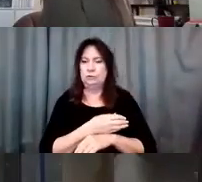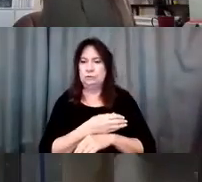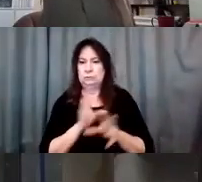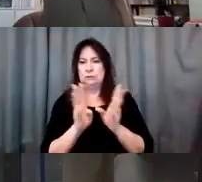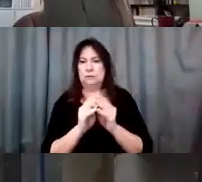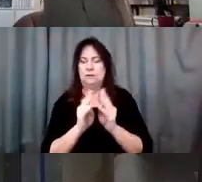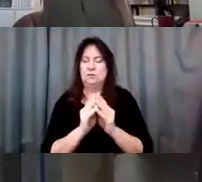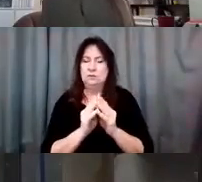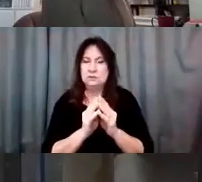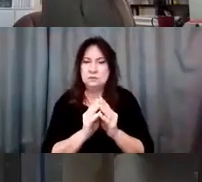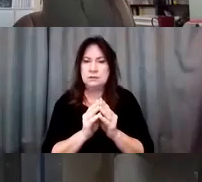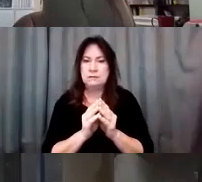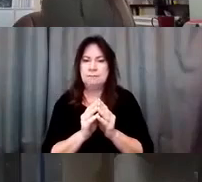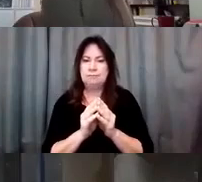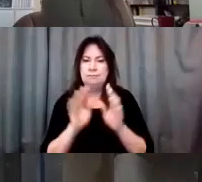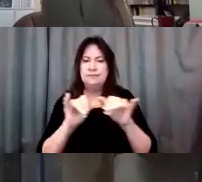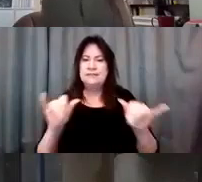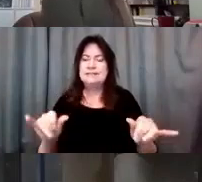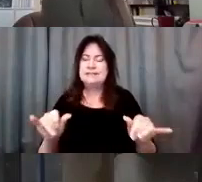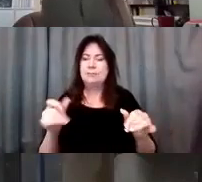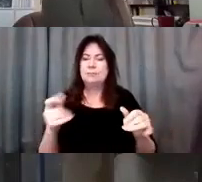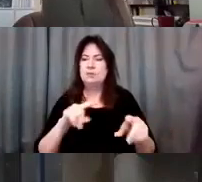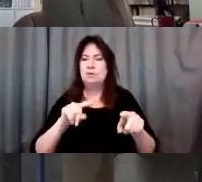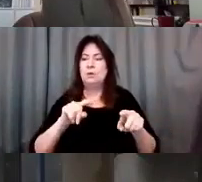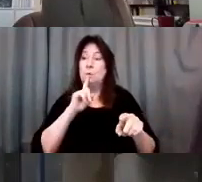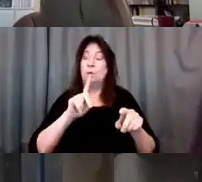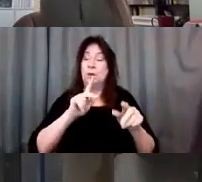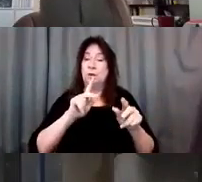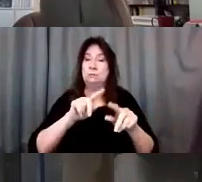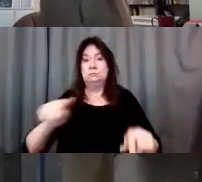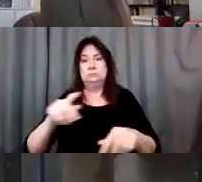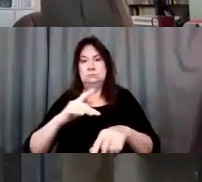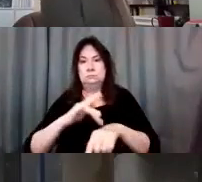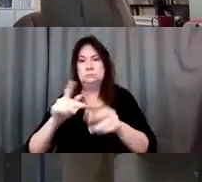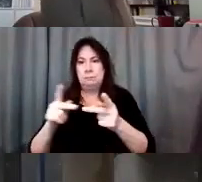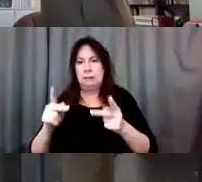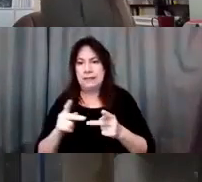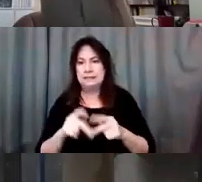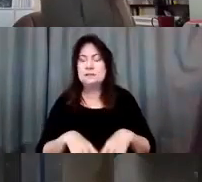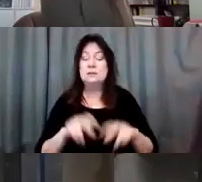wouldn't, in a place-based meeting. So a roundtable is